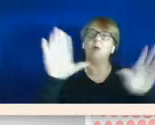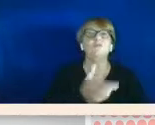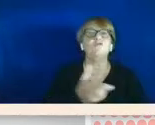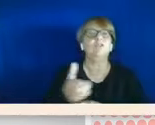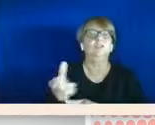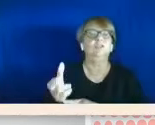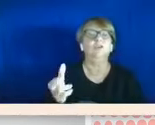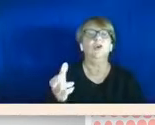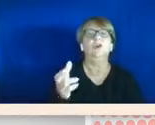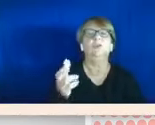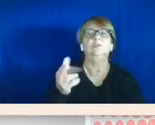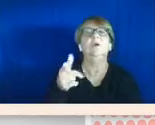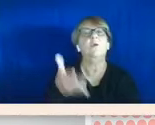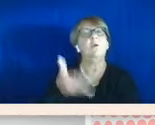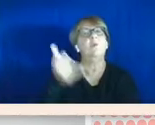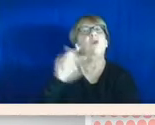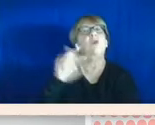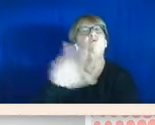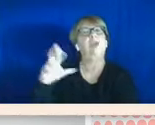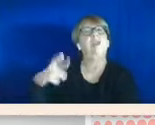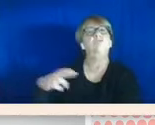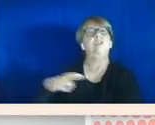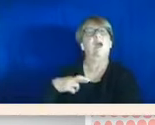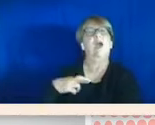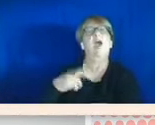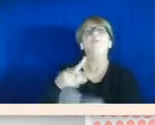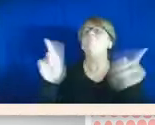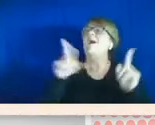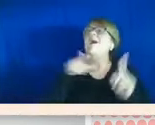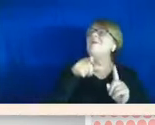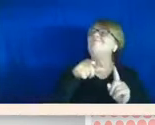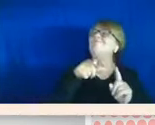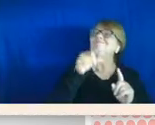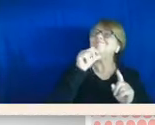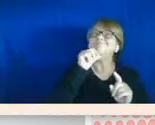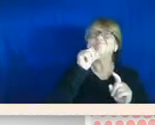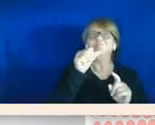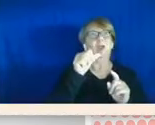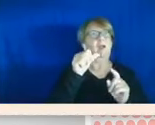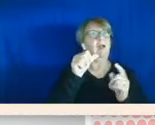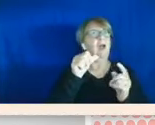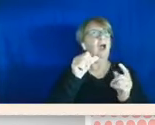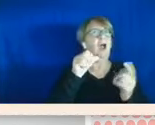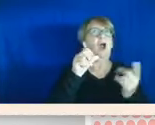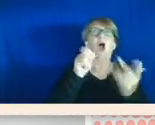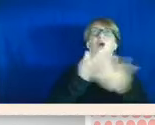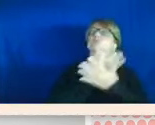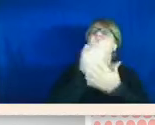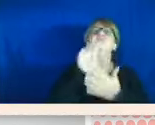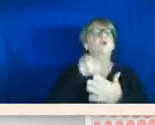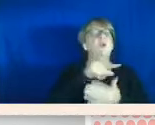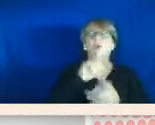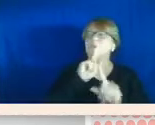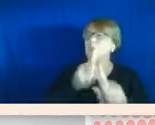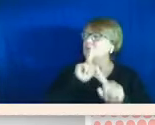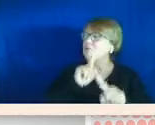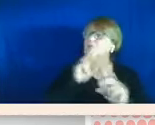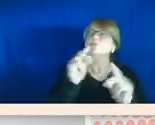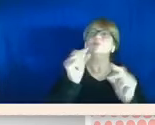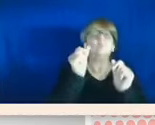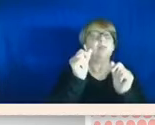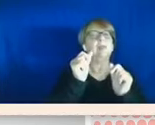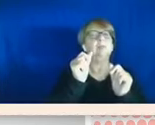retirement, but he doesn't mince words. He will respond very, very quickly. And